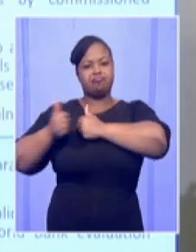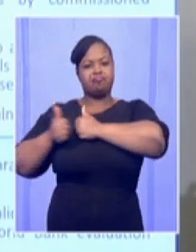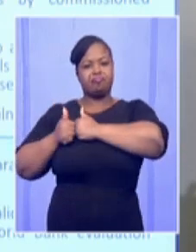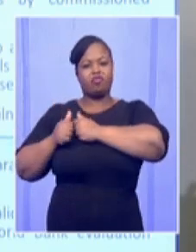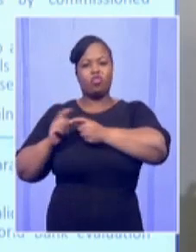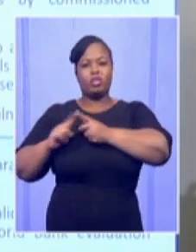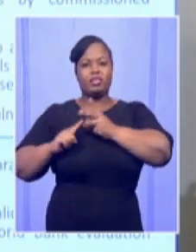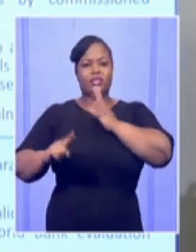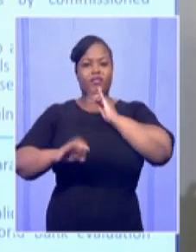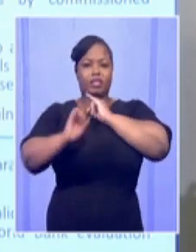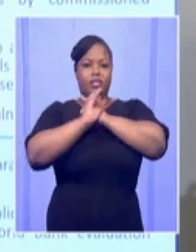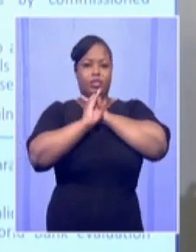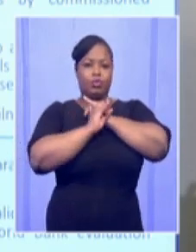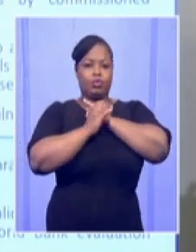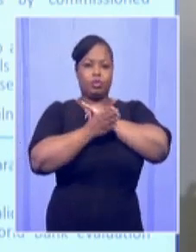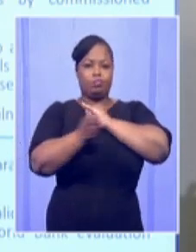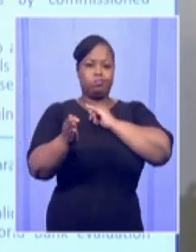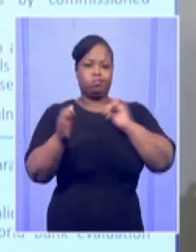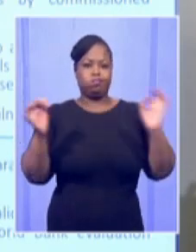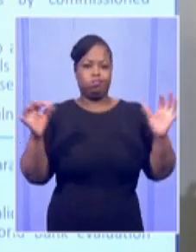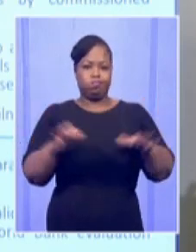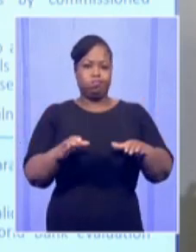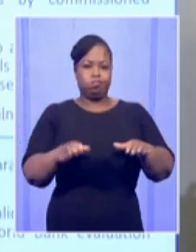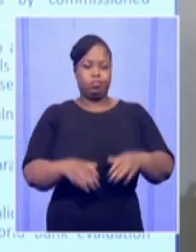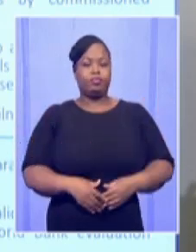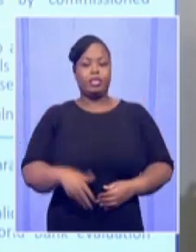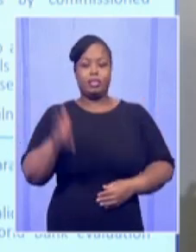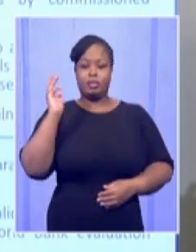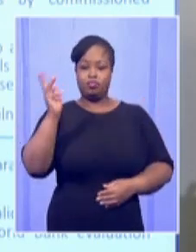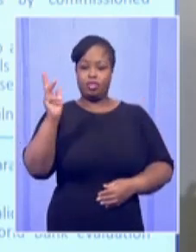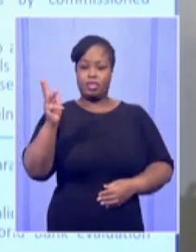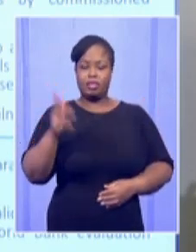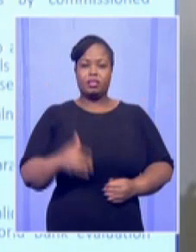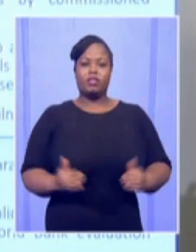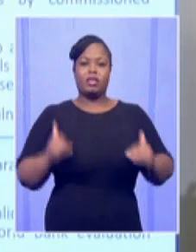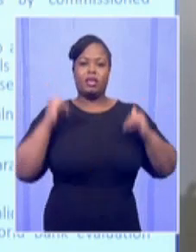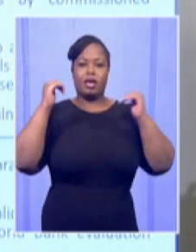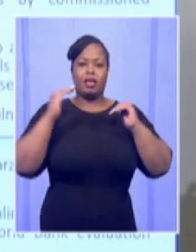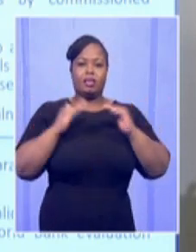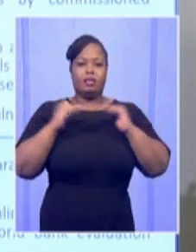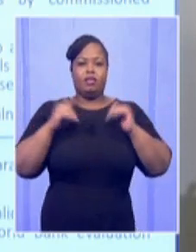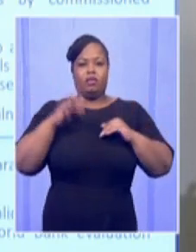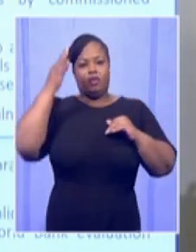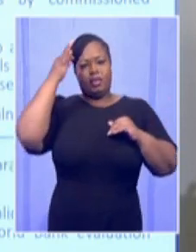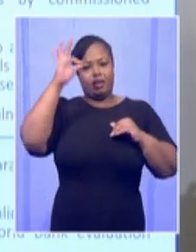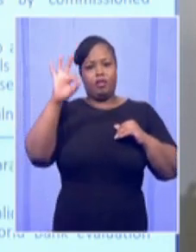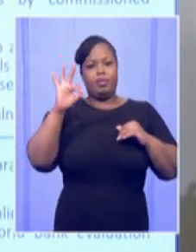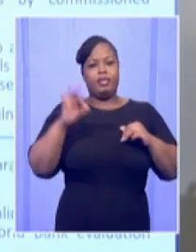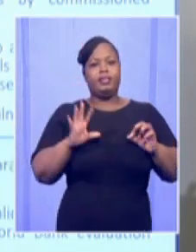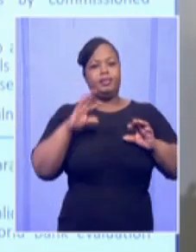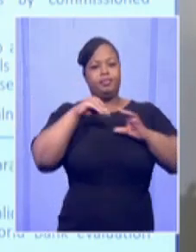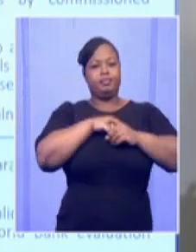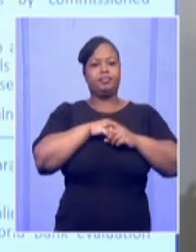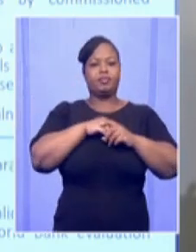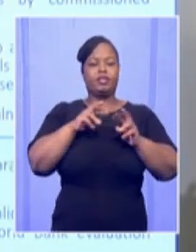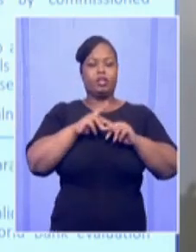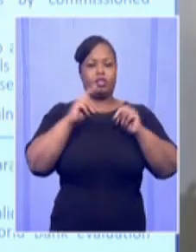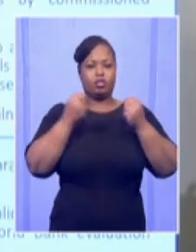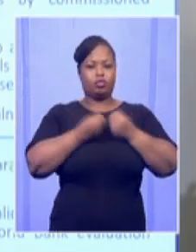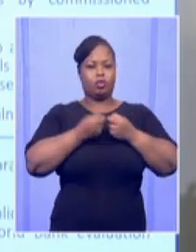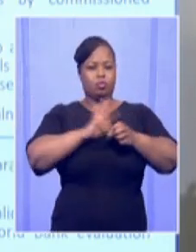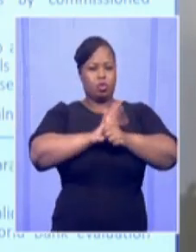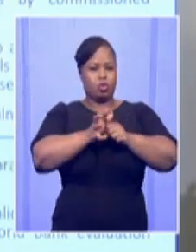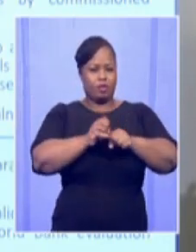chapters, and also presented at highest levels of government, including the National Corona